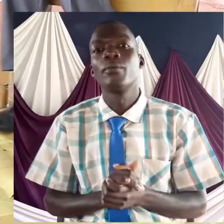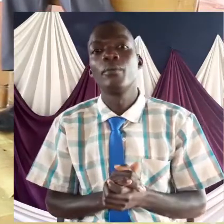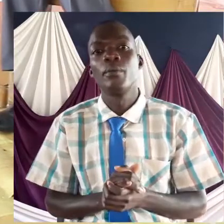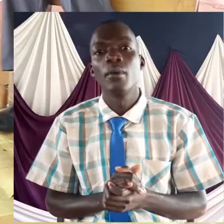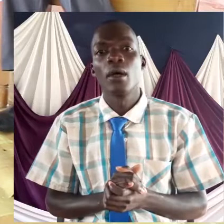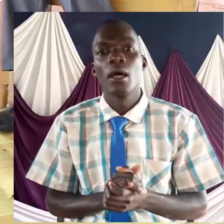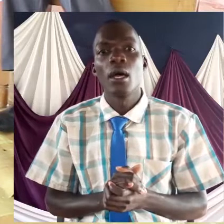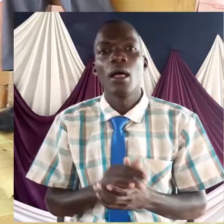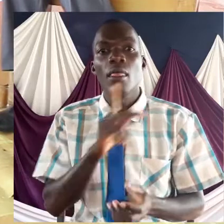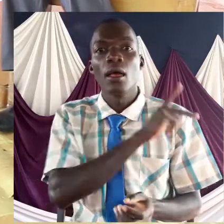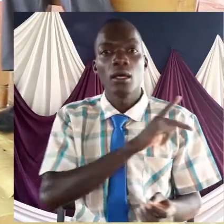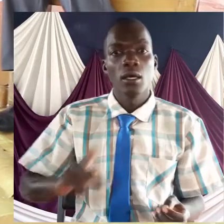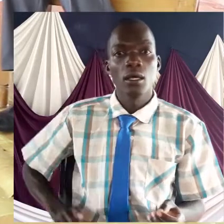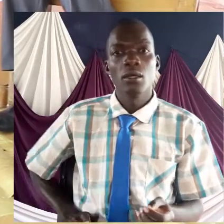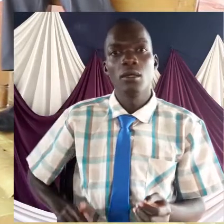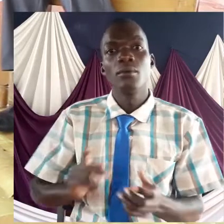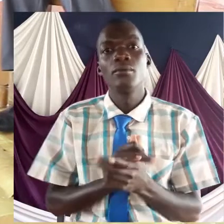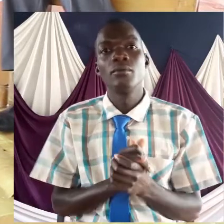King Nebuchadnezzar